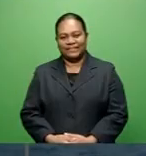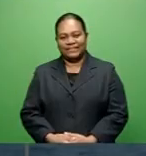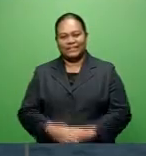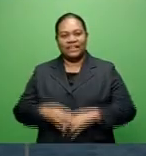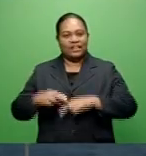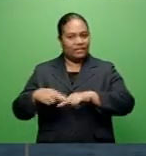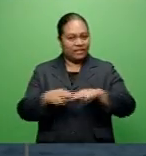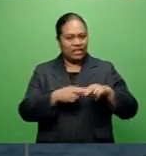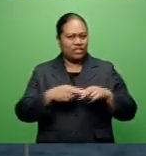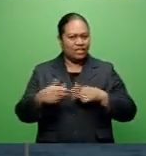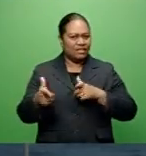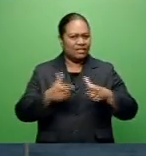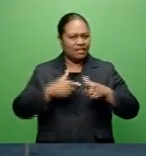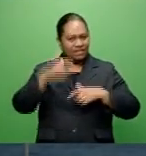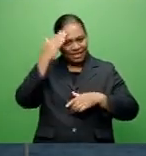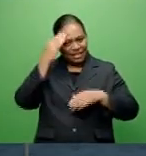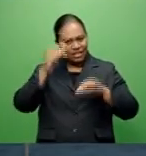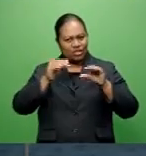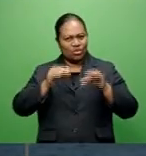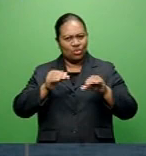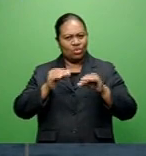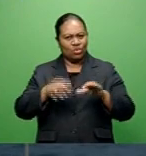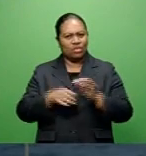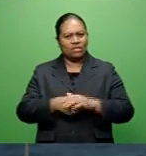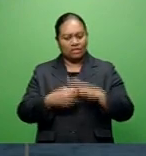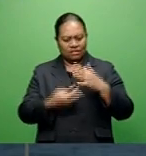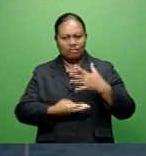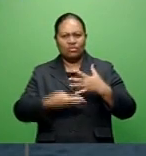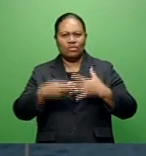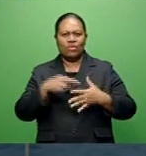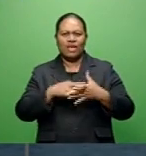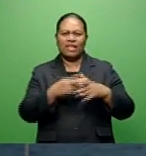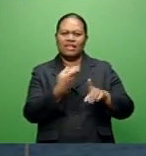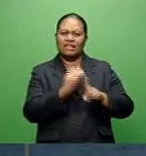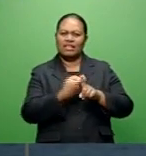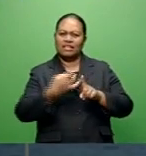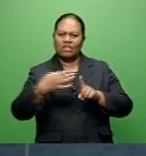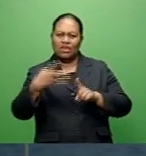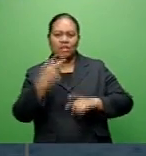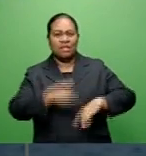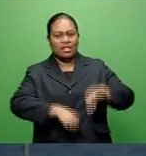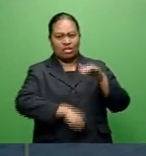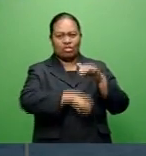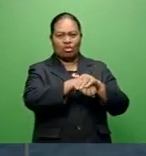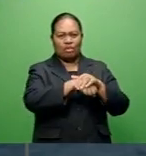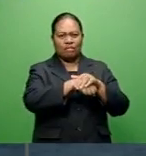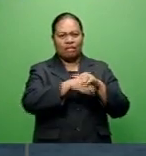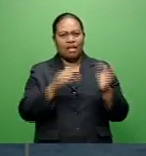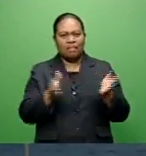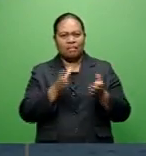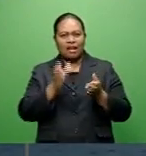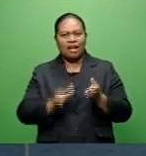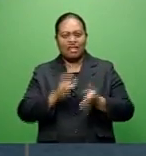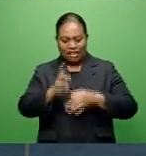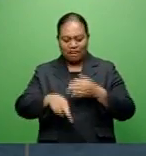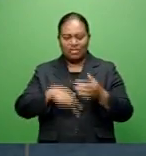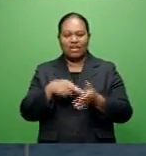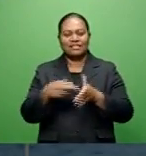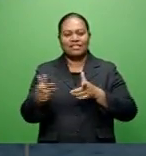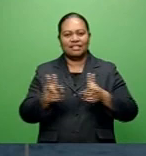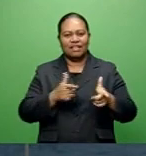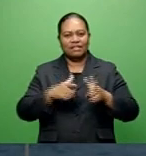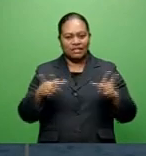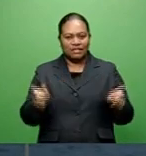Fiji Sevens head coach Gareth Baber has rated Olympian Kitione Talinga as one of the standout players of the